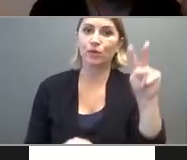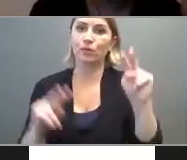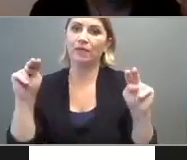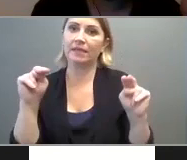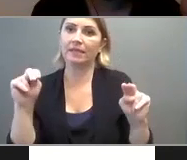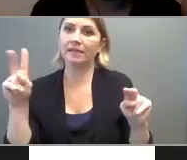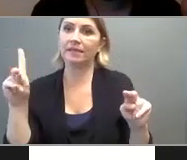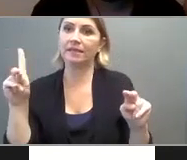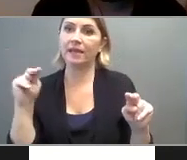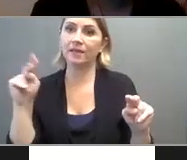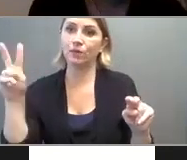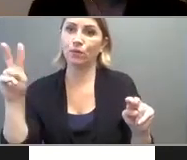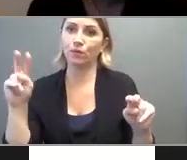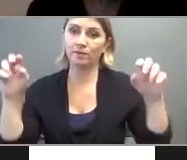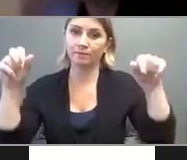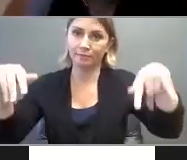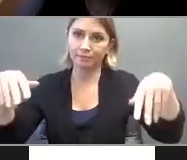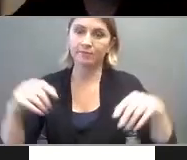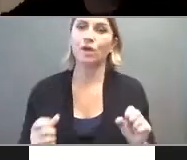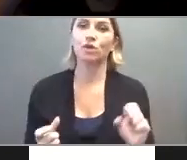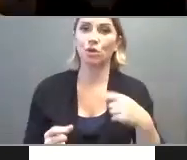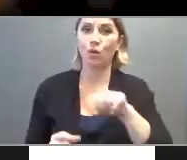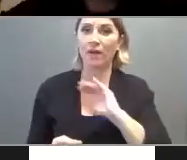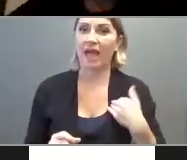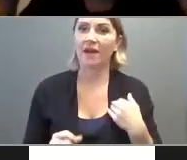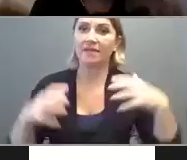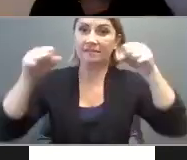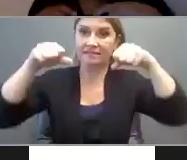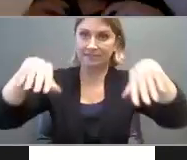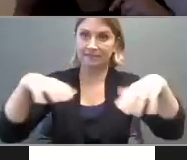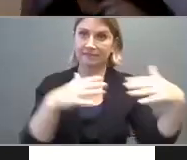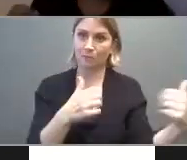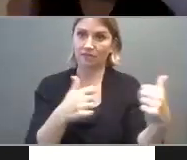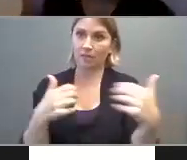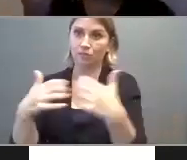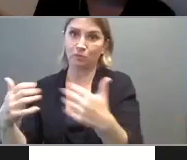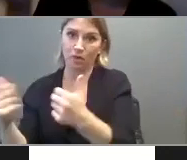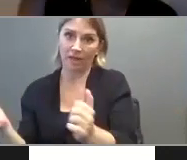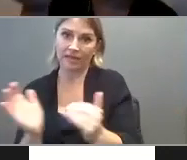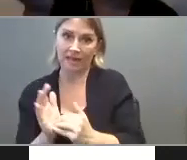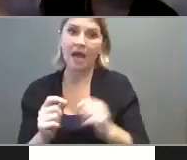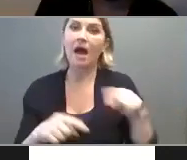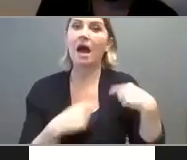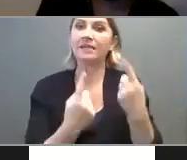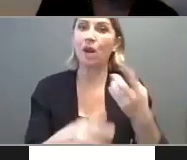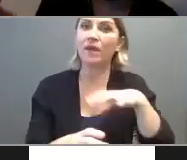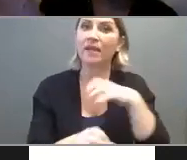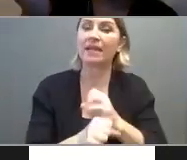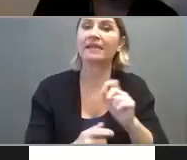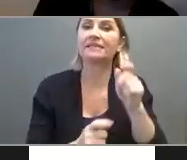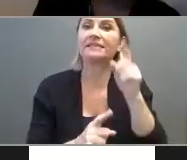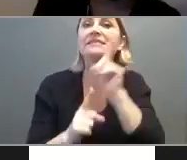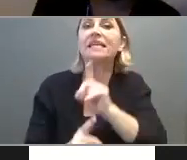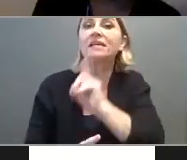Now, we have, again, we separate it down, down and down until we get a single element,